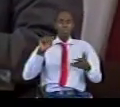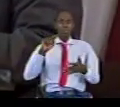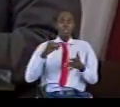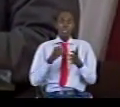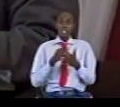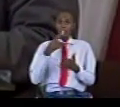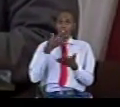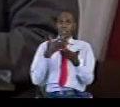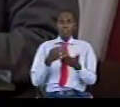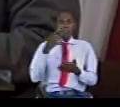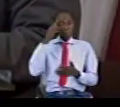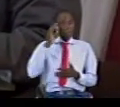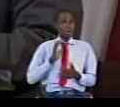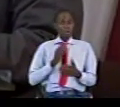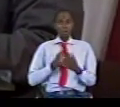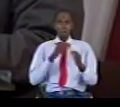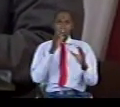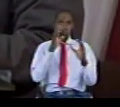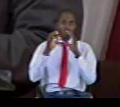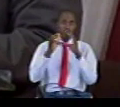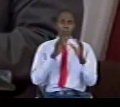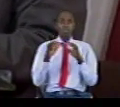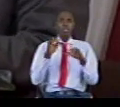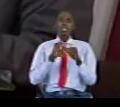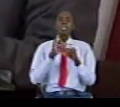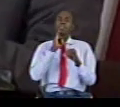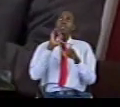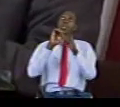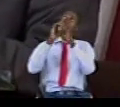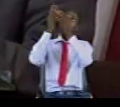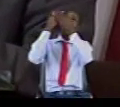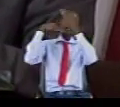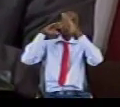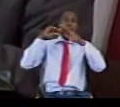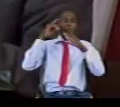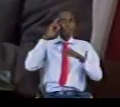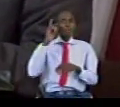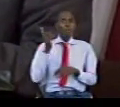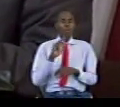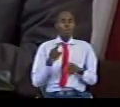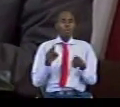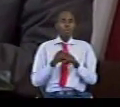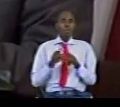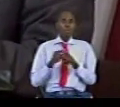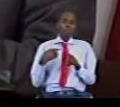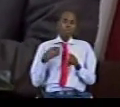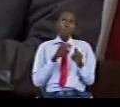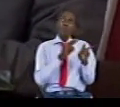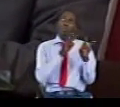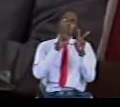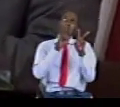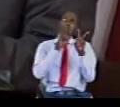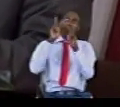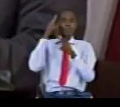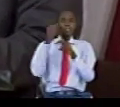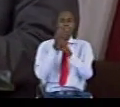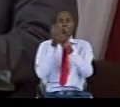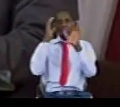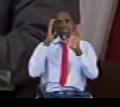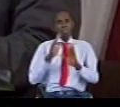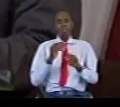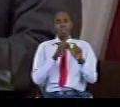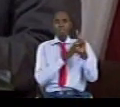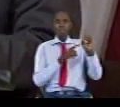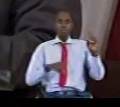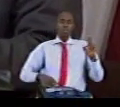our conversation is in heaven, from whence also we look for the Savior, the Lord